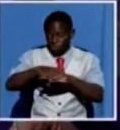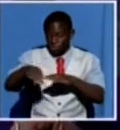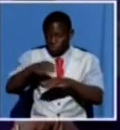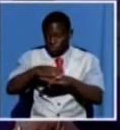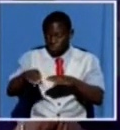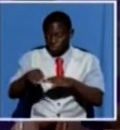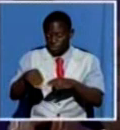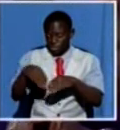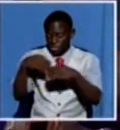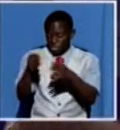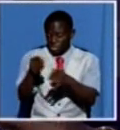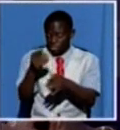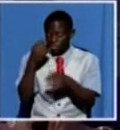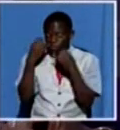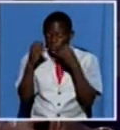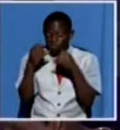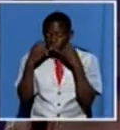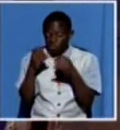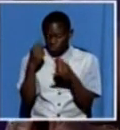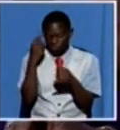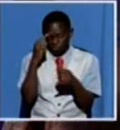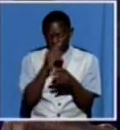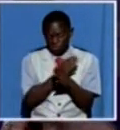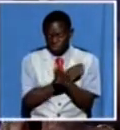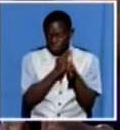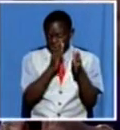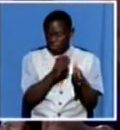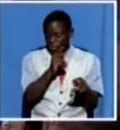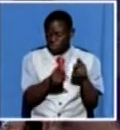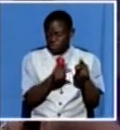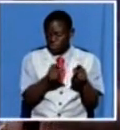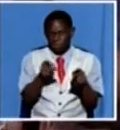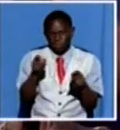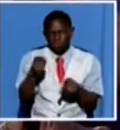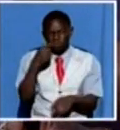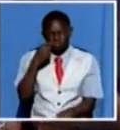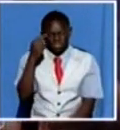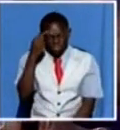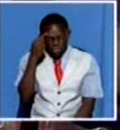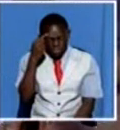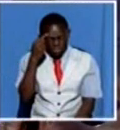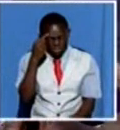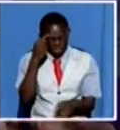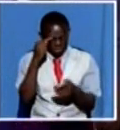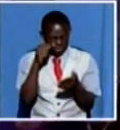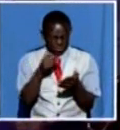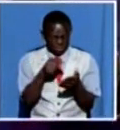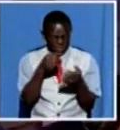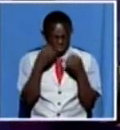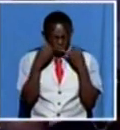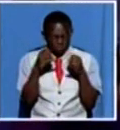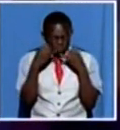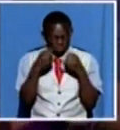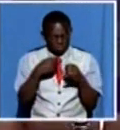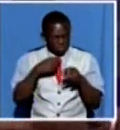the Zambian people, is it a correct information? Is it information for the public